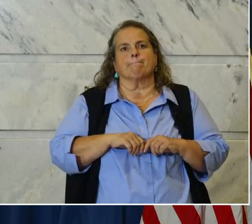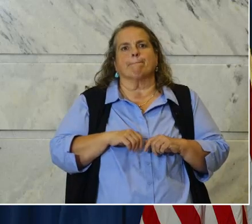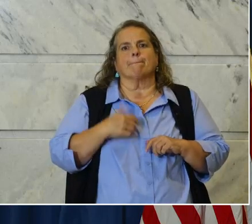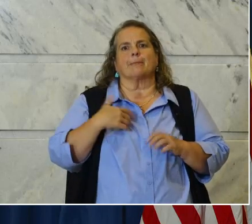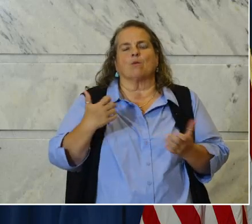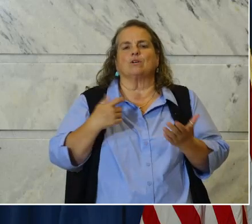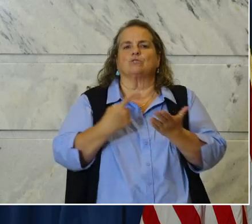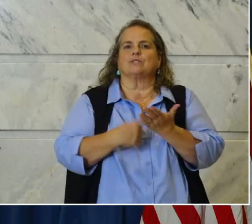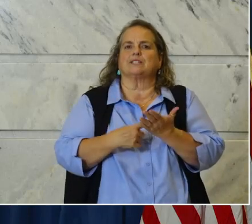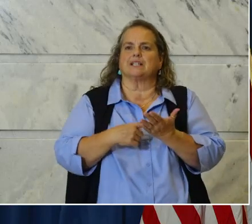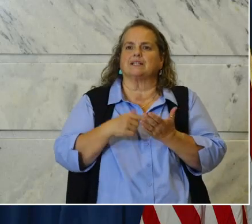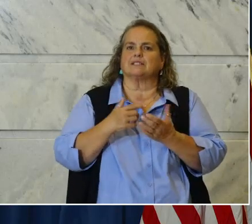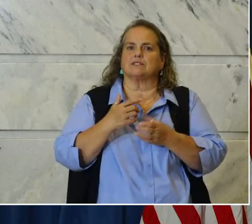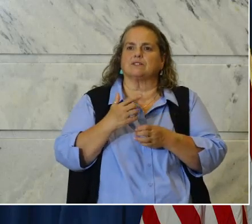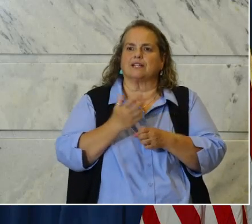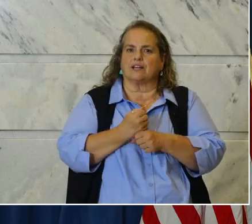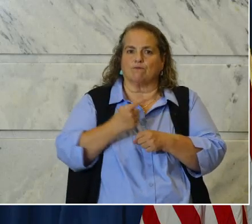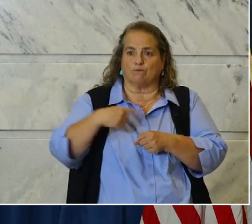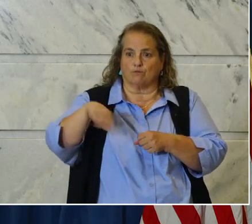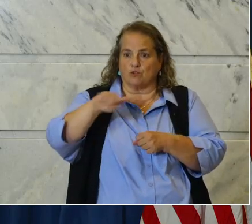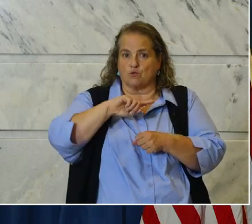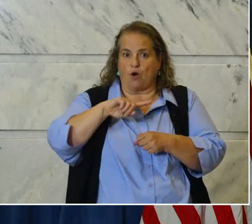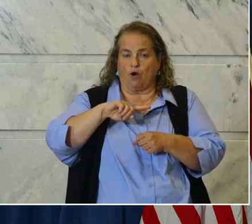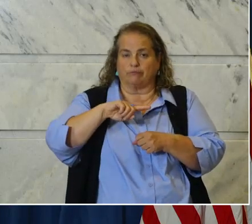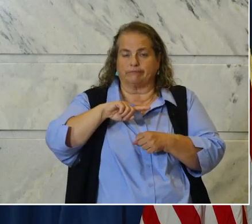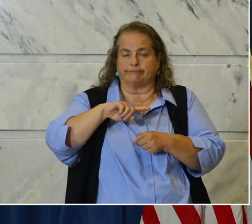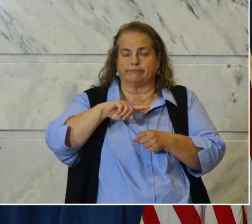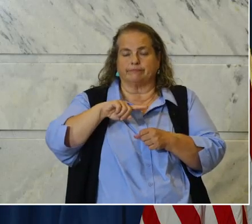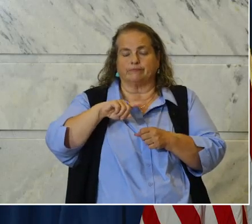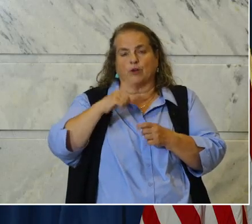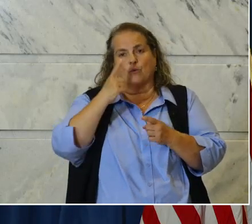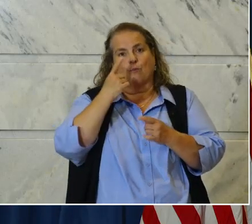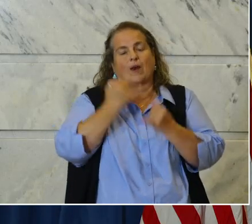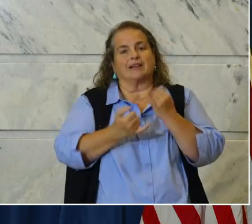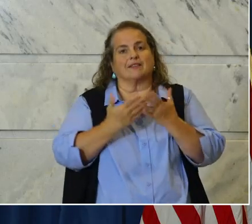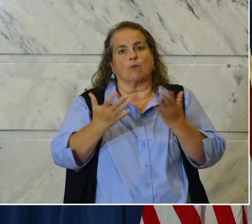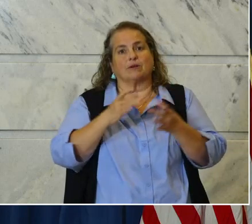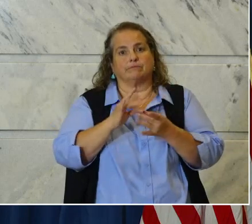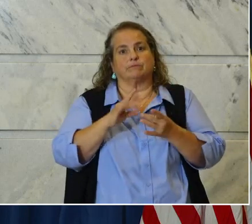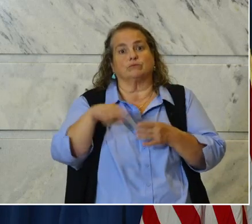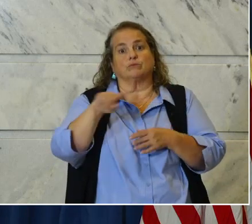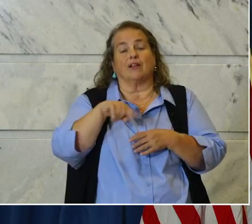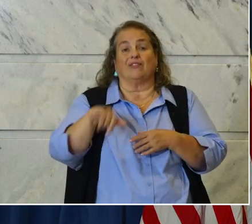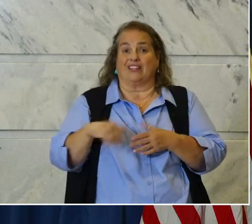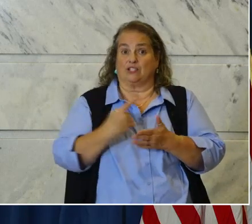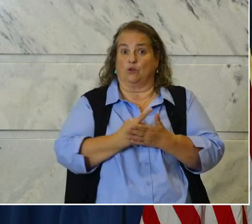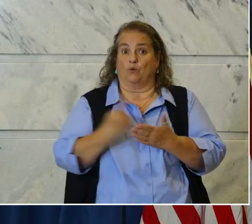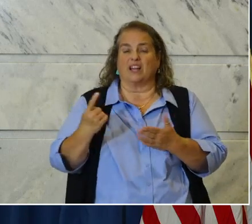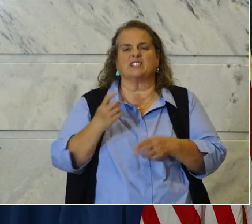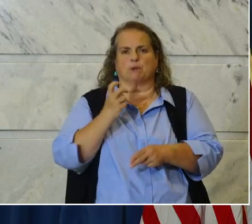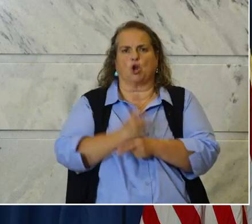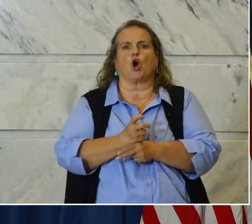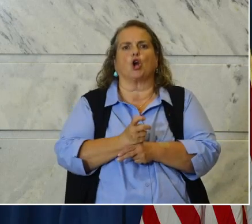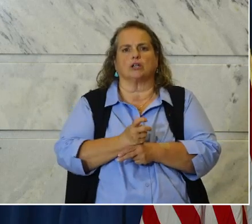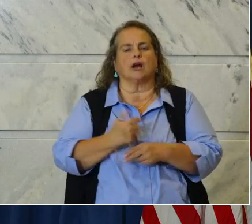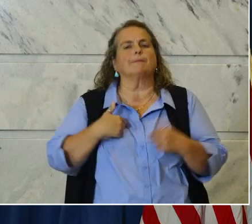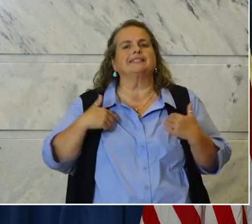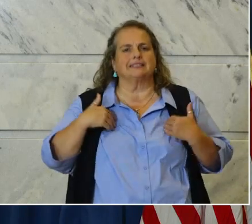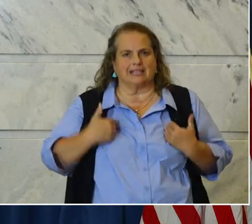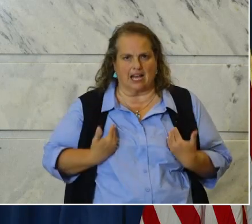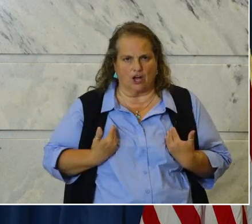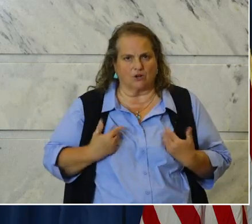and home. I will tell you, for me, this week has been hard. I'm tired just